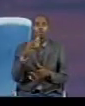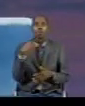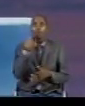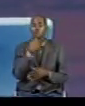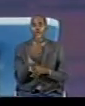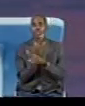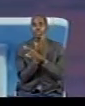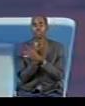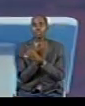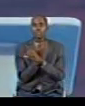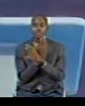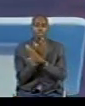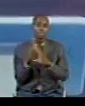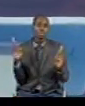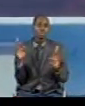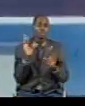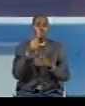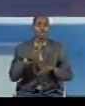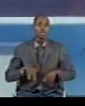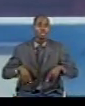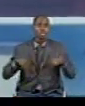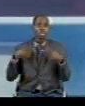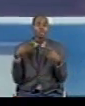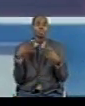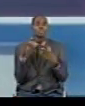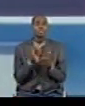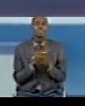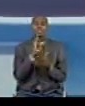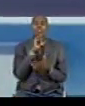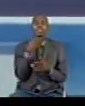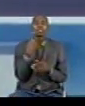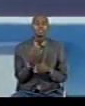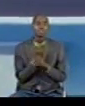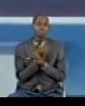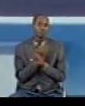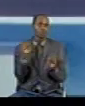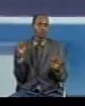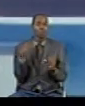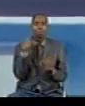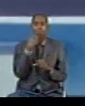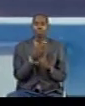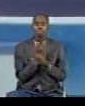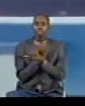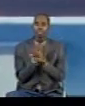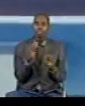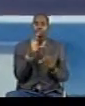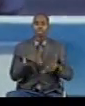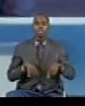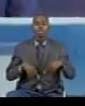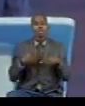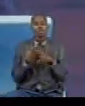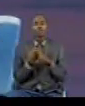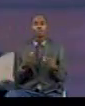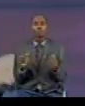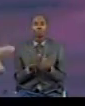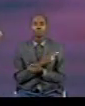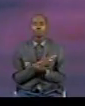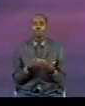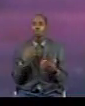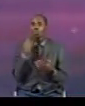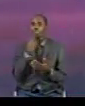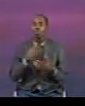thy life? That is a redemption. Who redeemeth thy life from destruction? Who crowneth